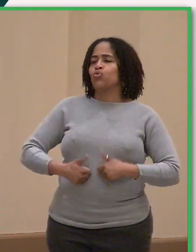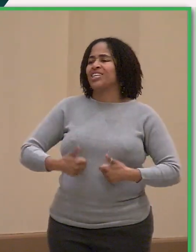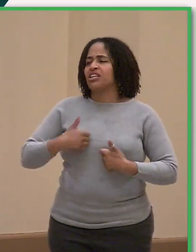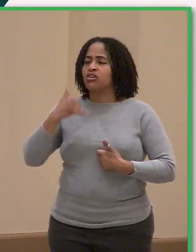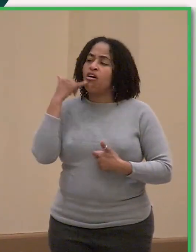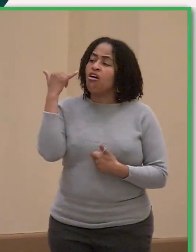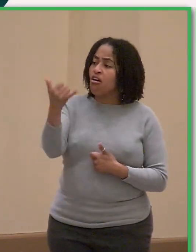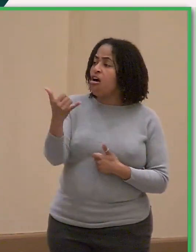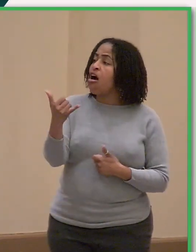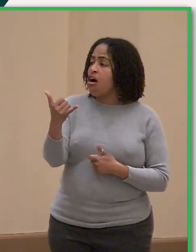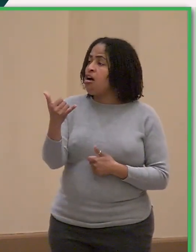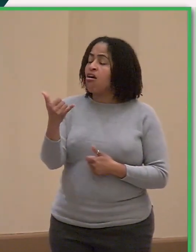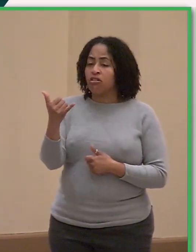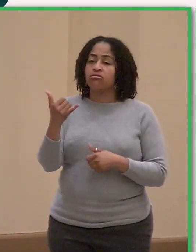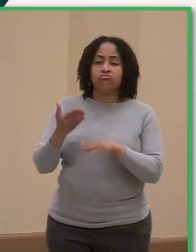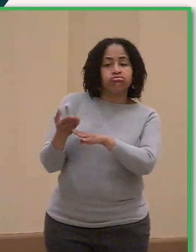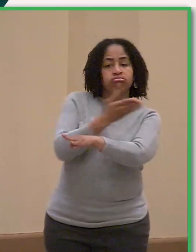4 minutes for public comment.